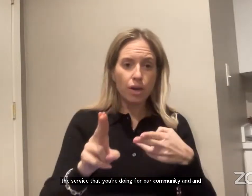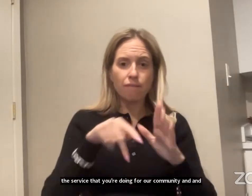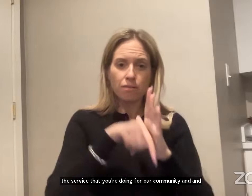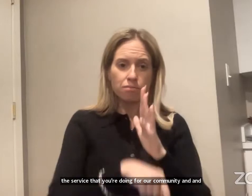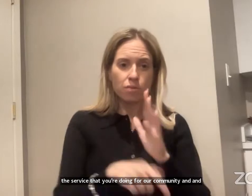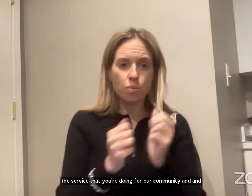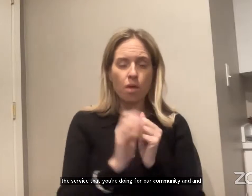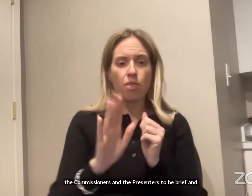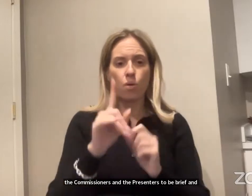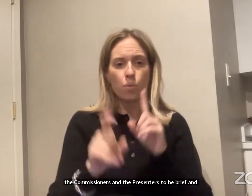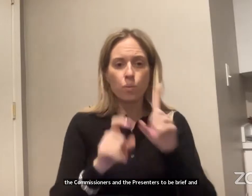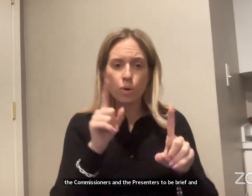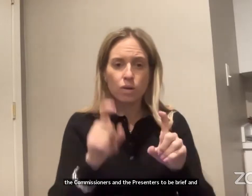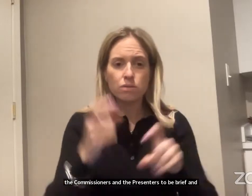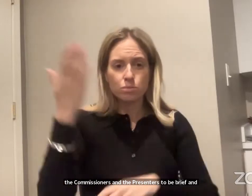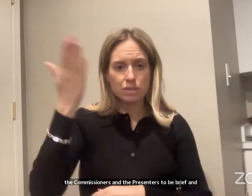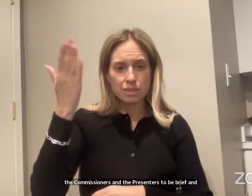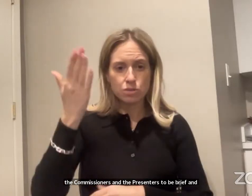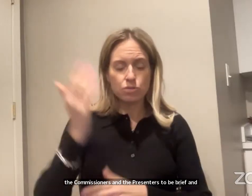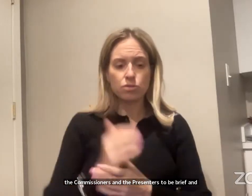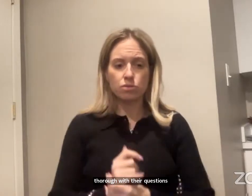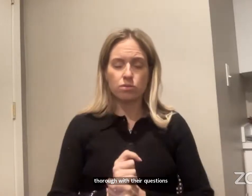their questions and presentation.